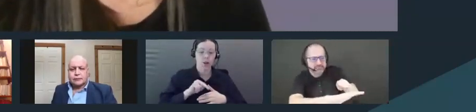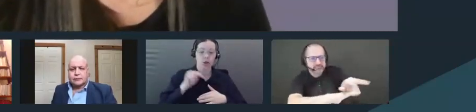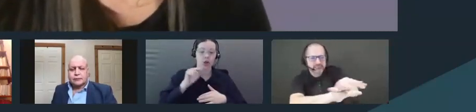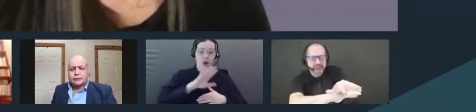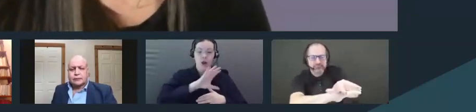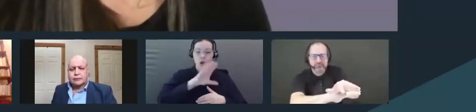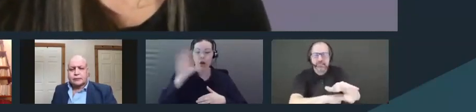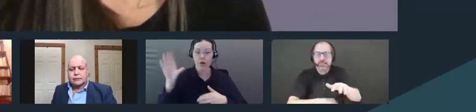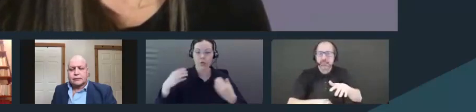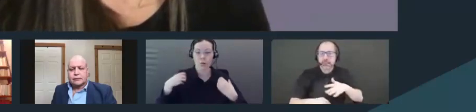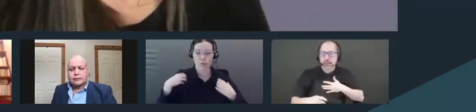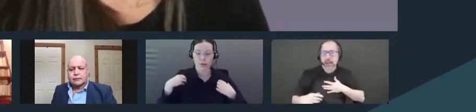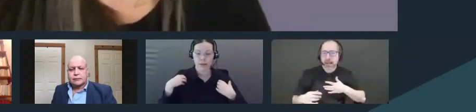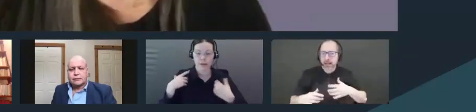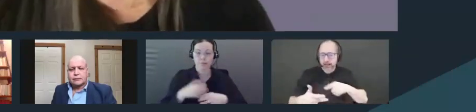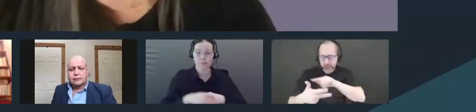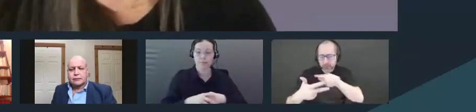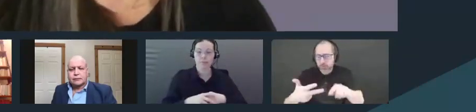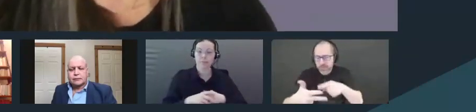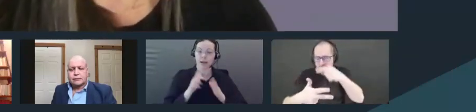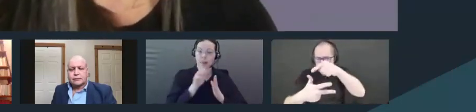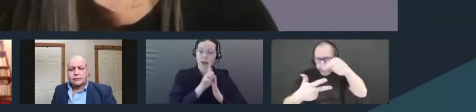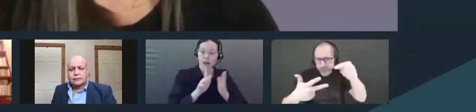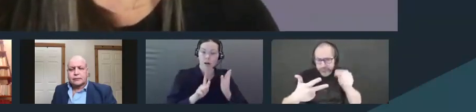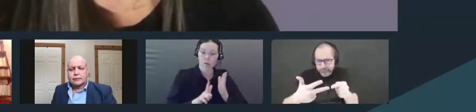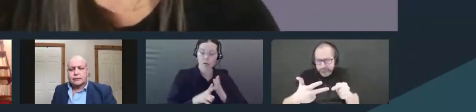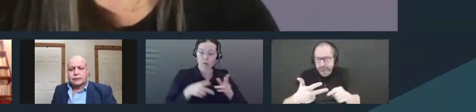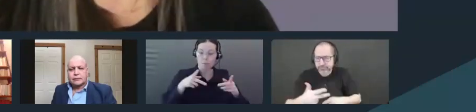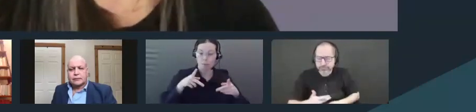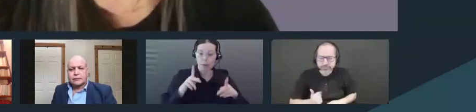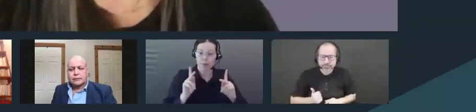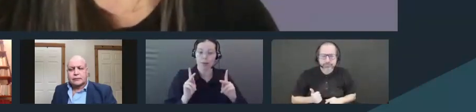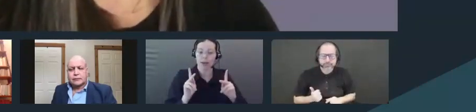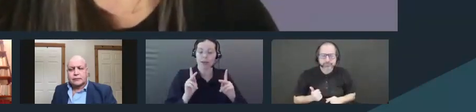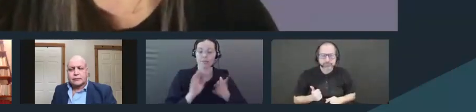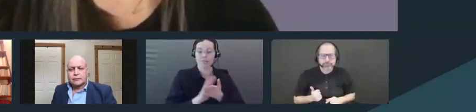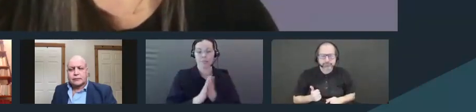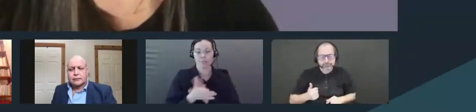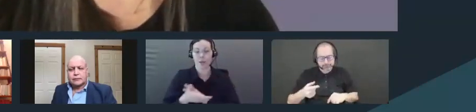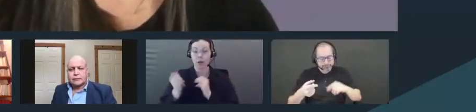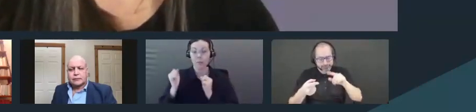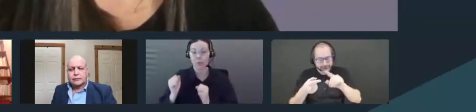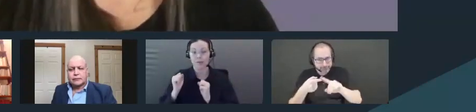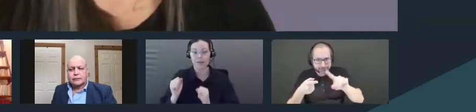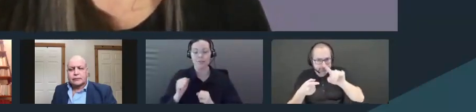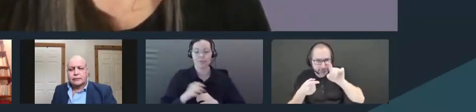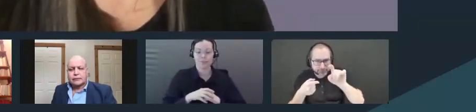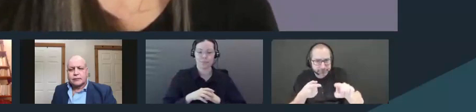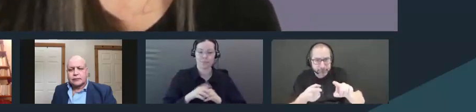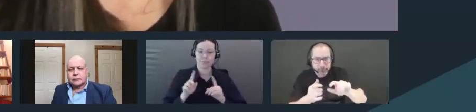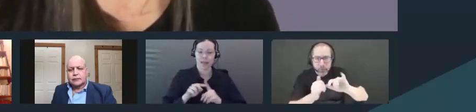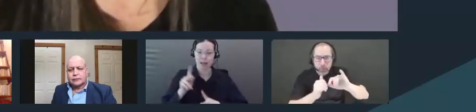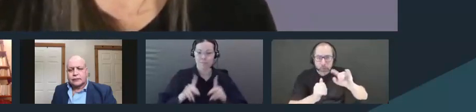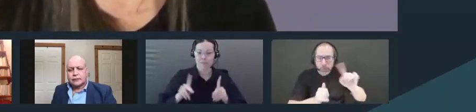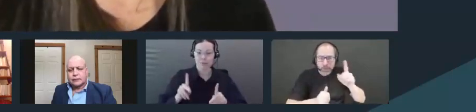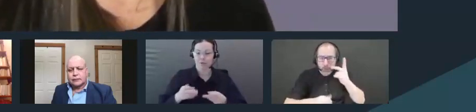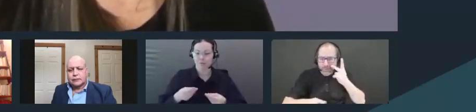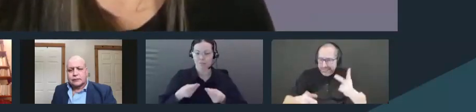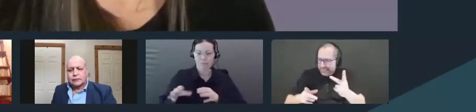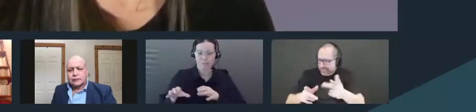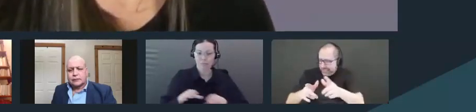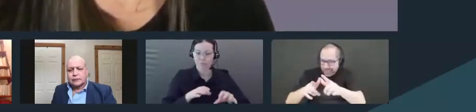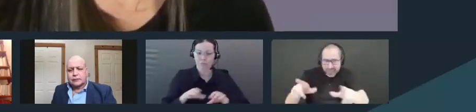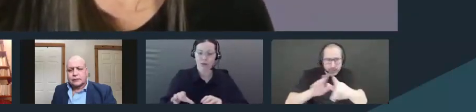thoughts around 3 main questions. Where do we see agency in Inuit language policy